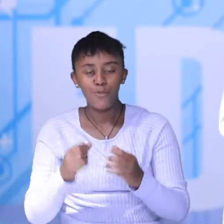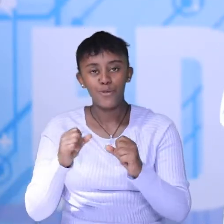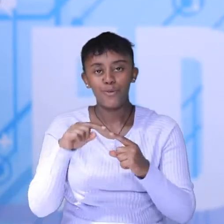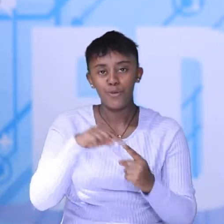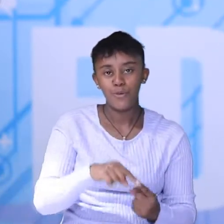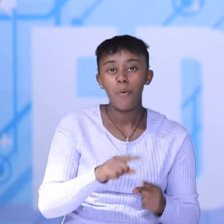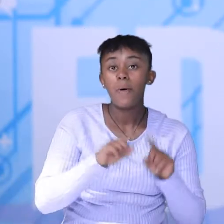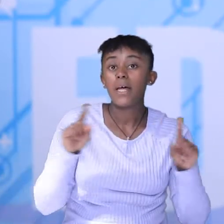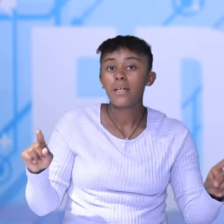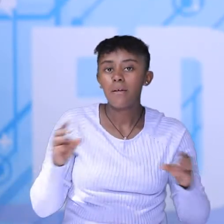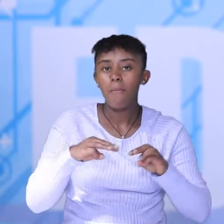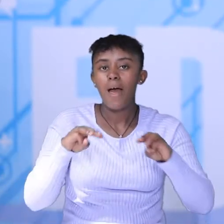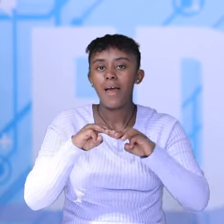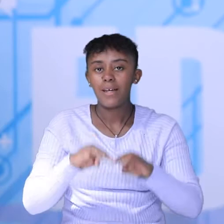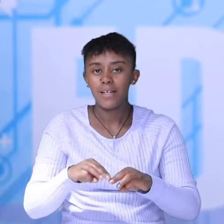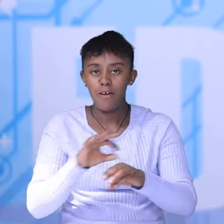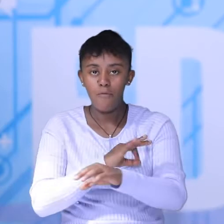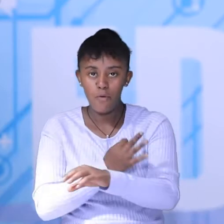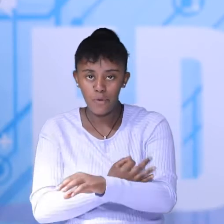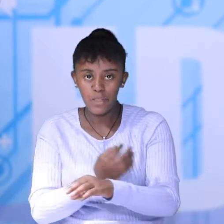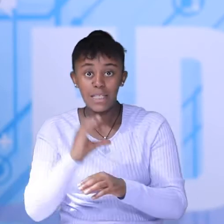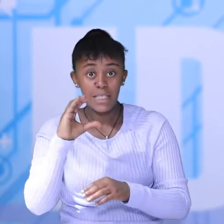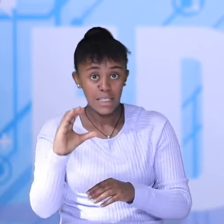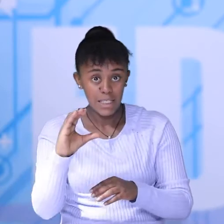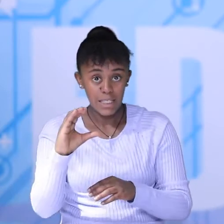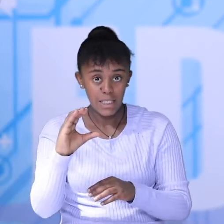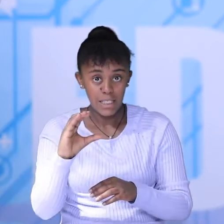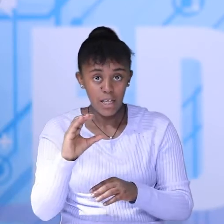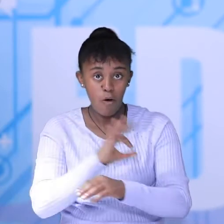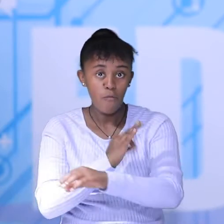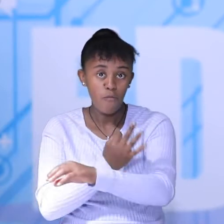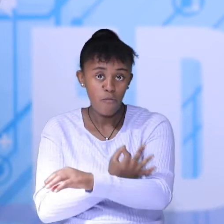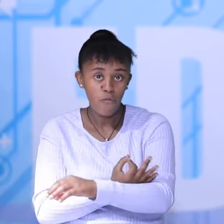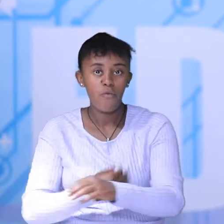force here. But the magnetic force in the case of C, the force is